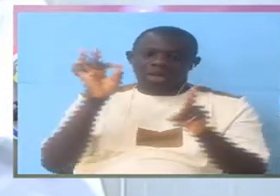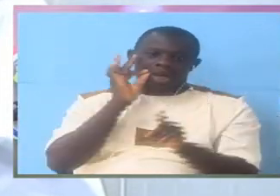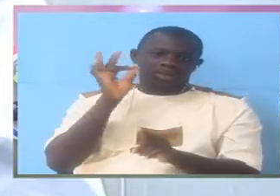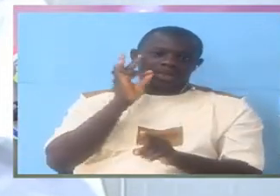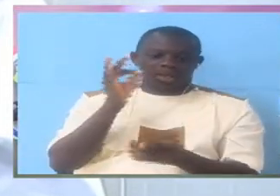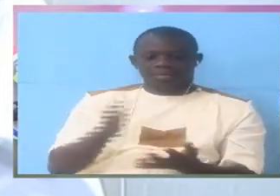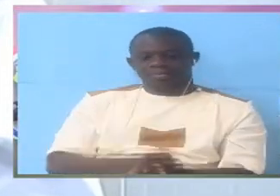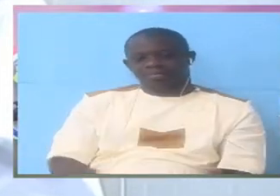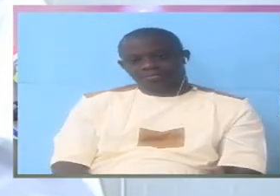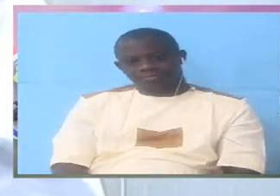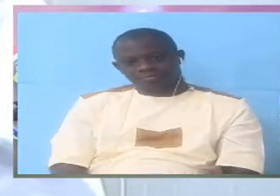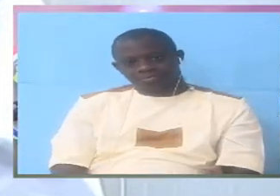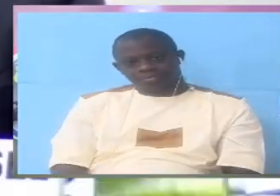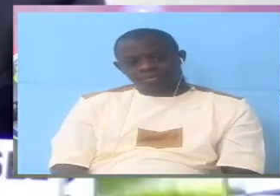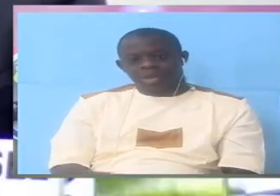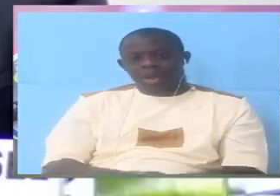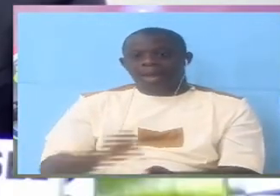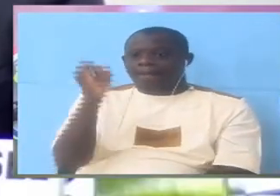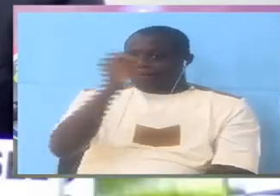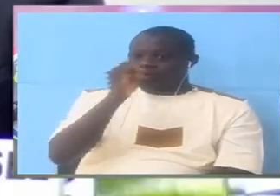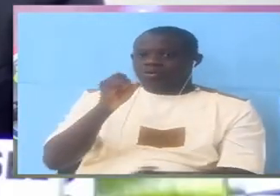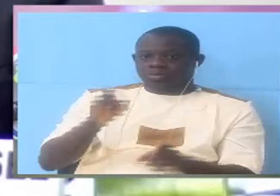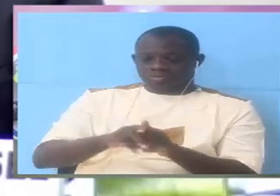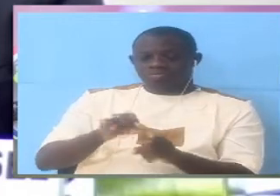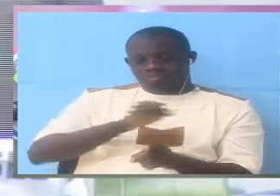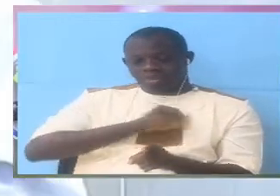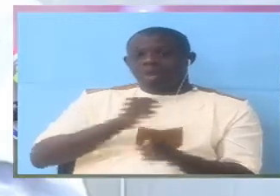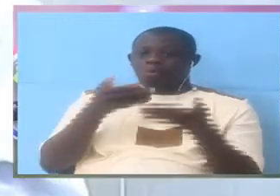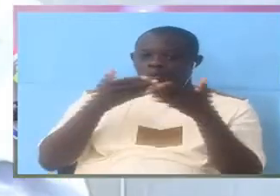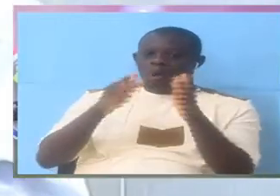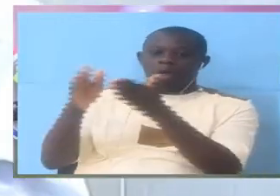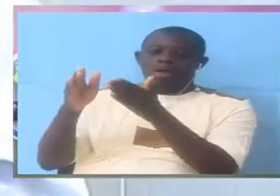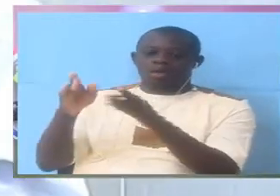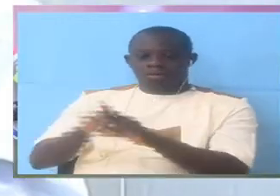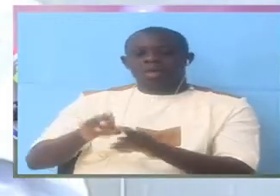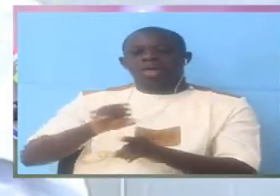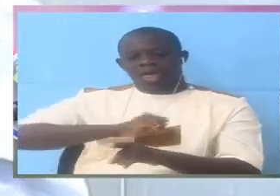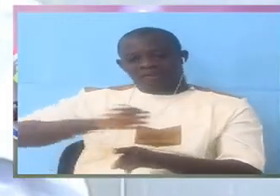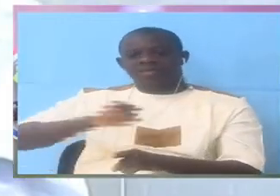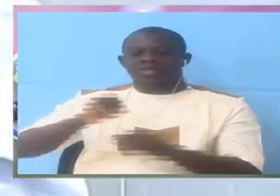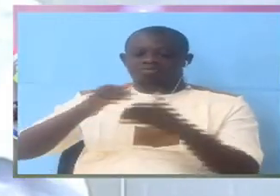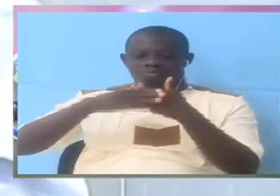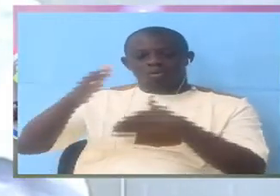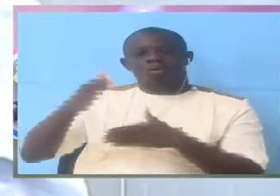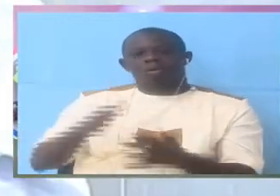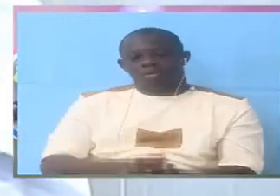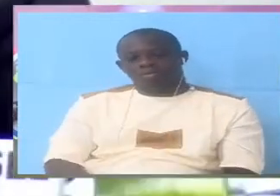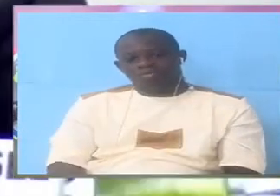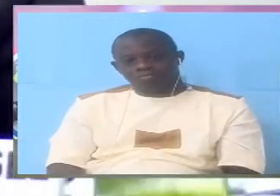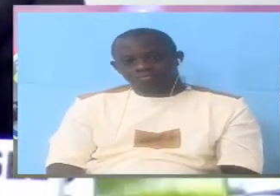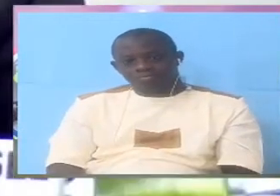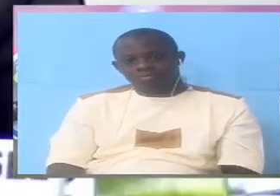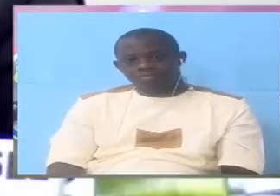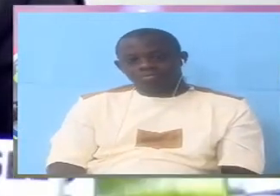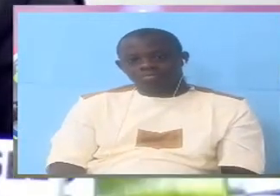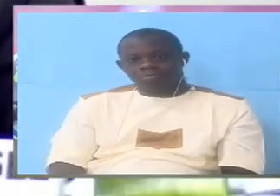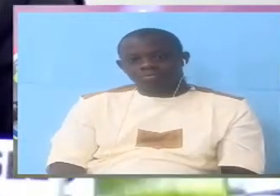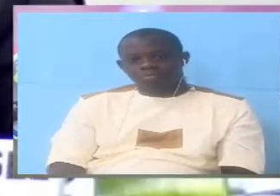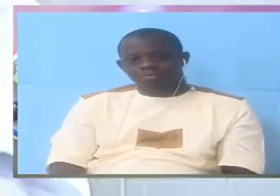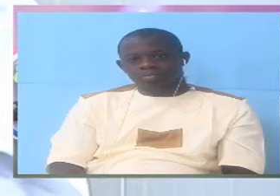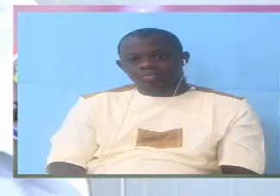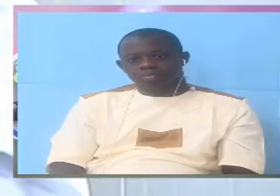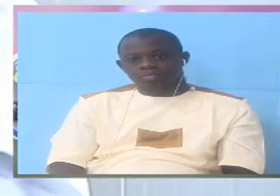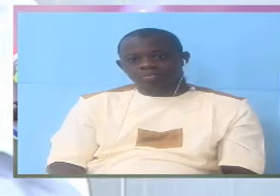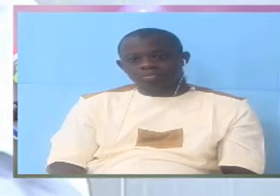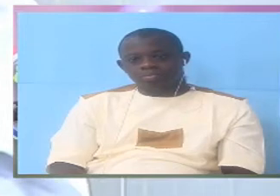style. Because my style is effective. No. It's just old bottle, old wine in a